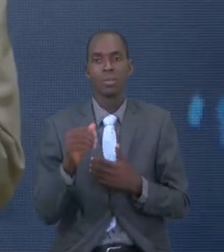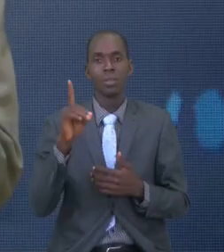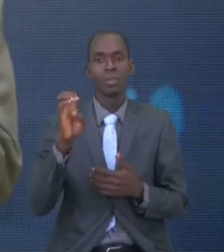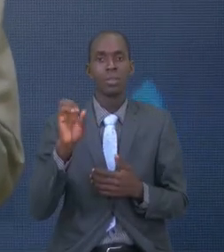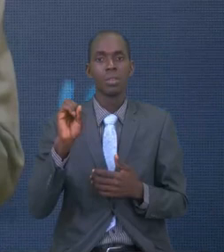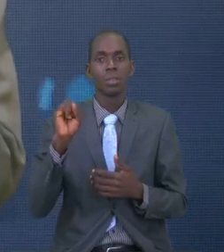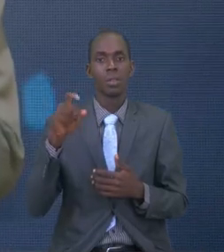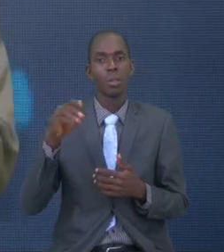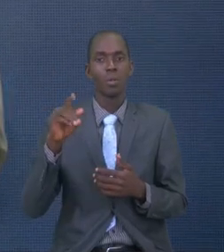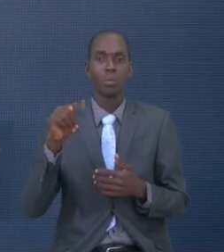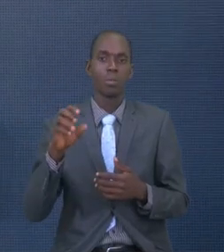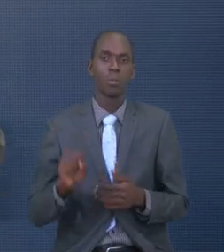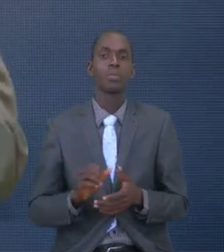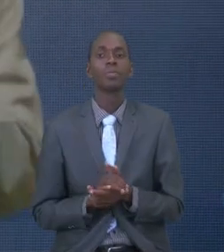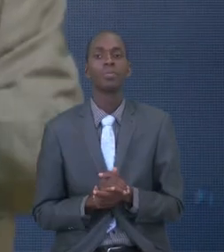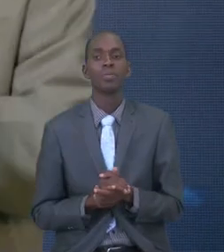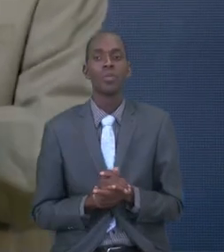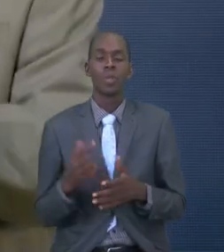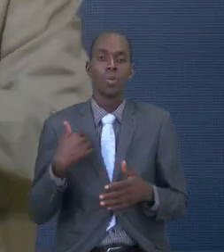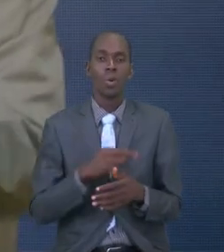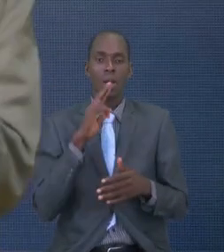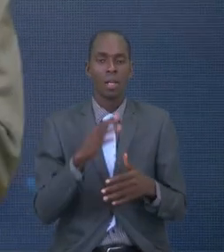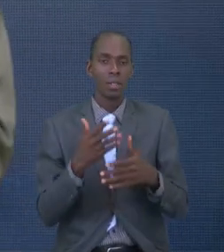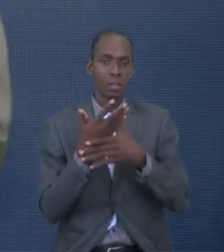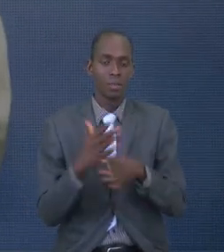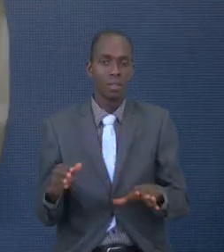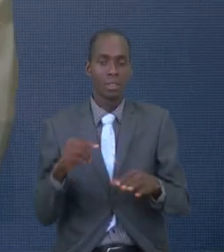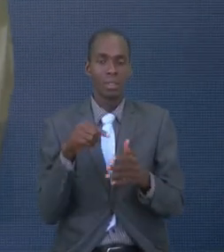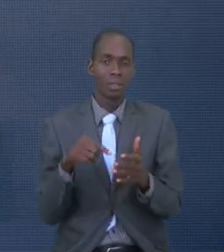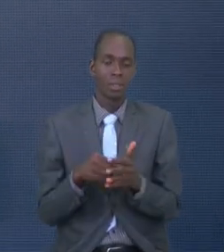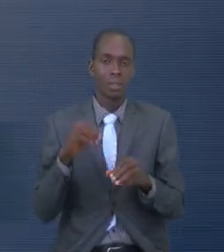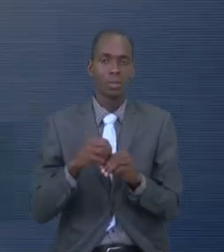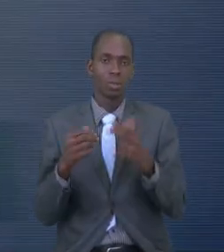We're dividing this to three parts.